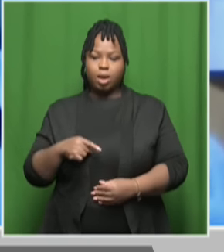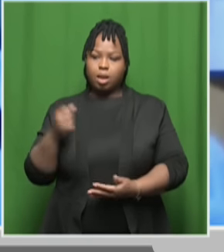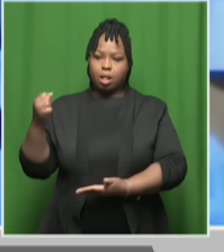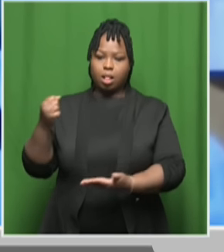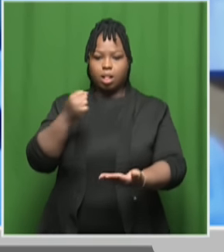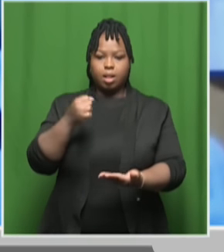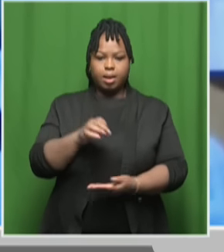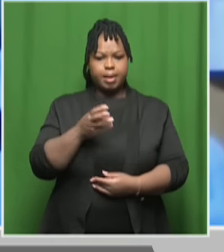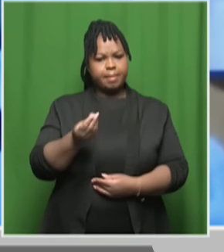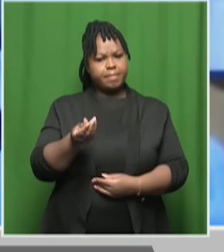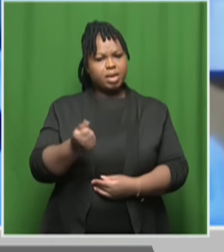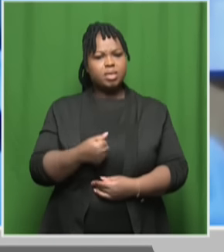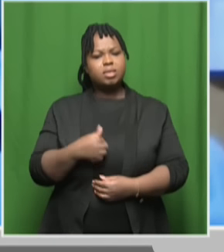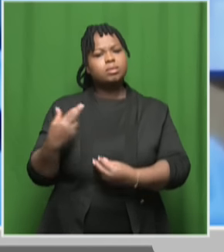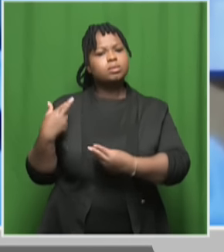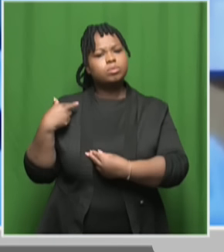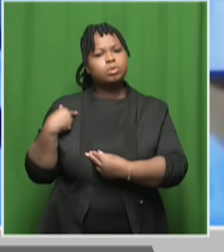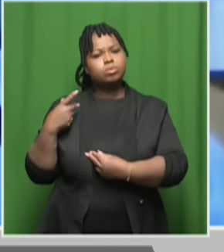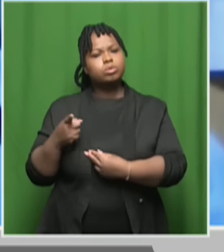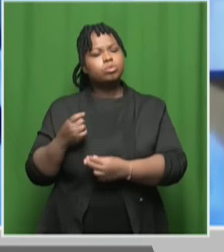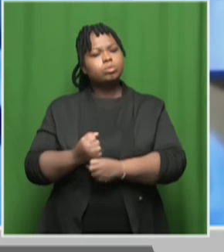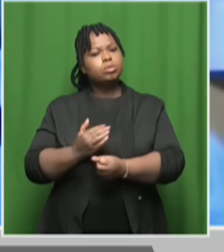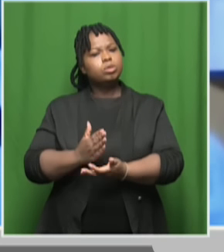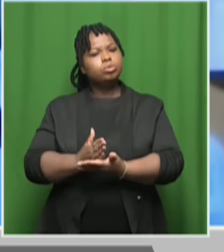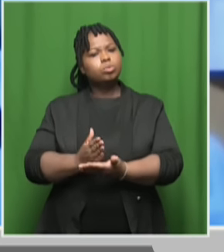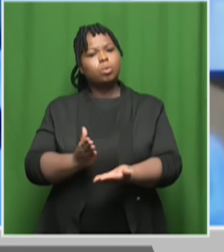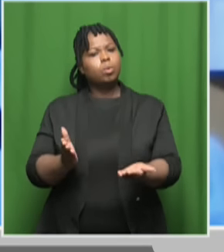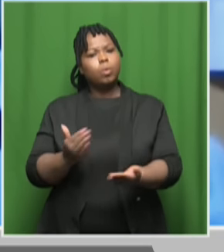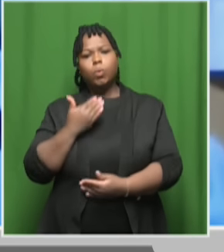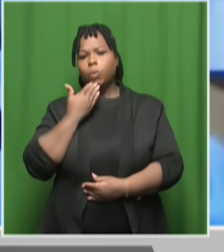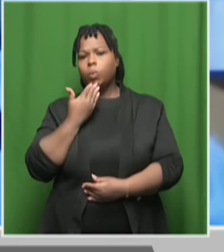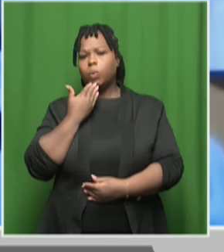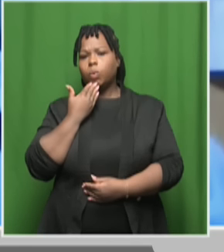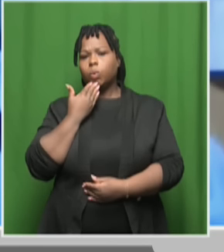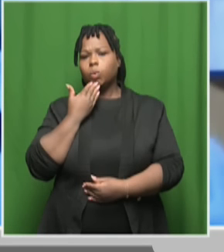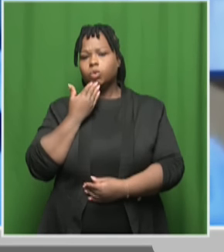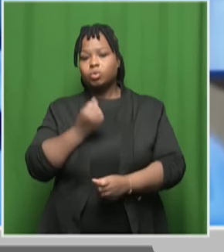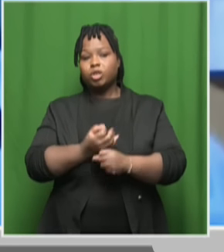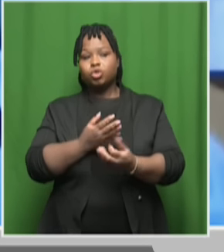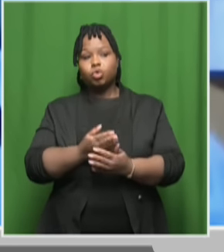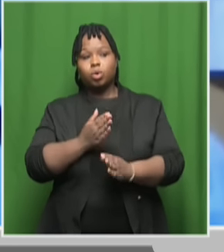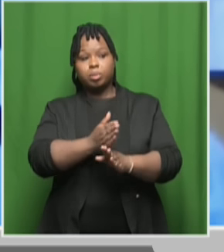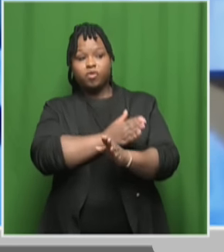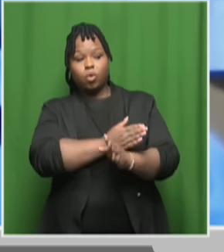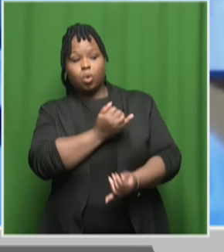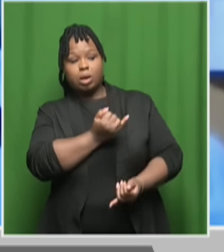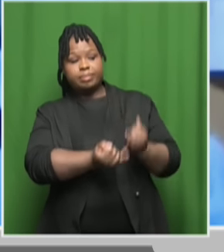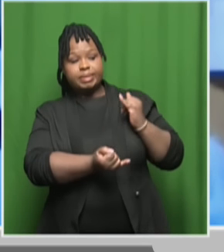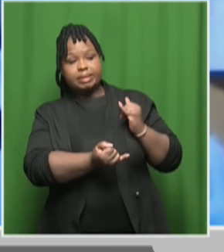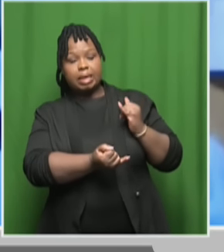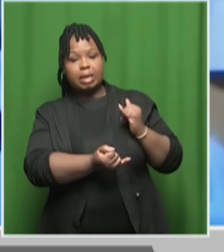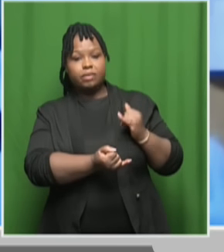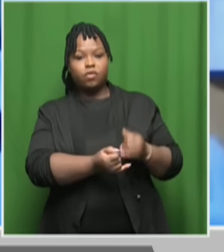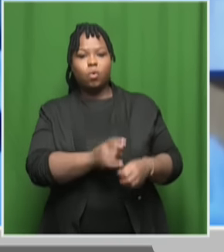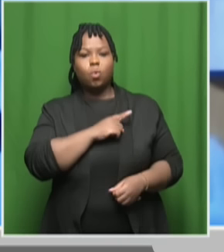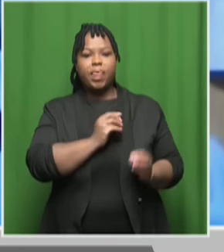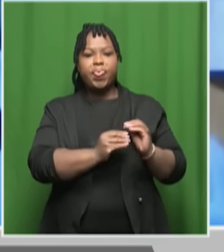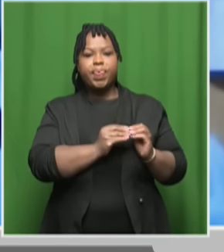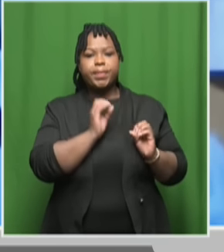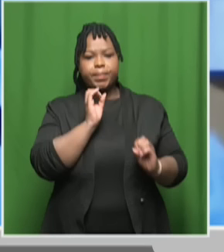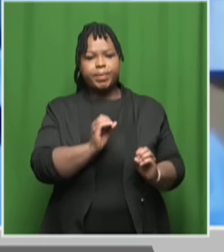available. Who's going to be responsible for making sure that what is wrong, what has gone wrong, the lack of maintenance and everything else